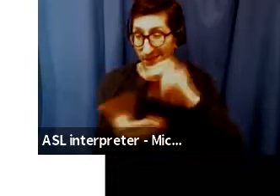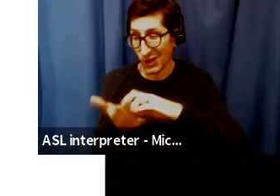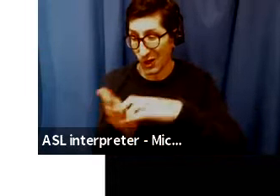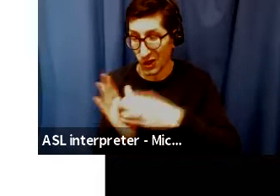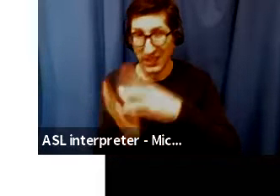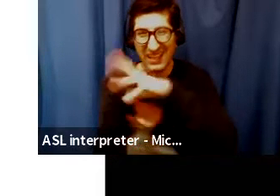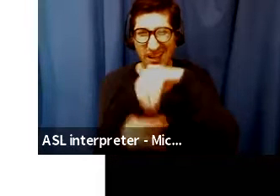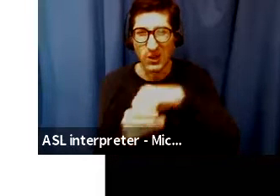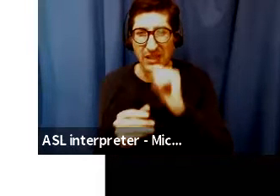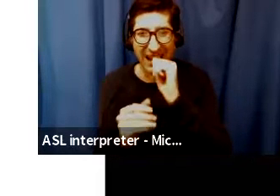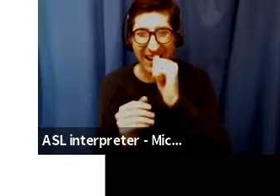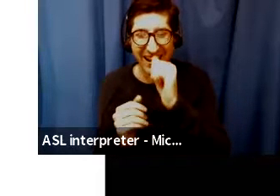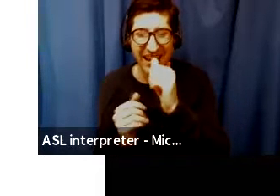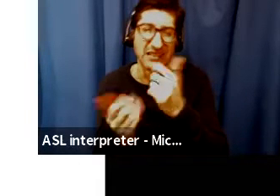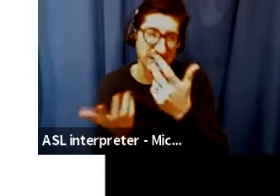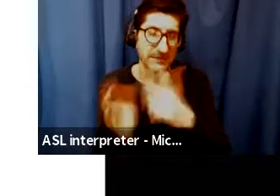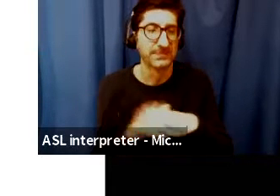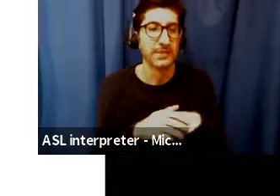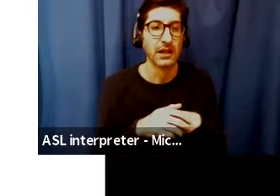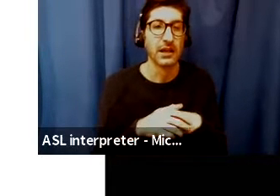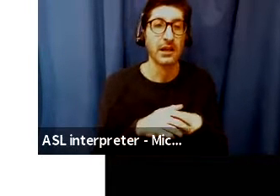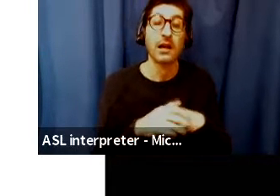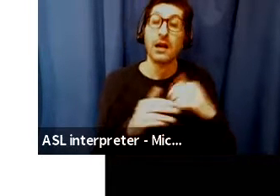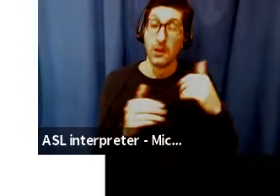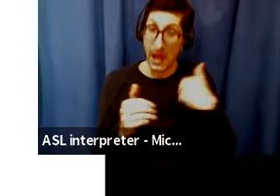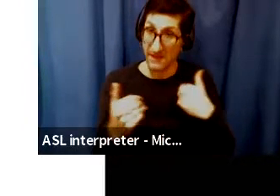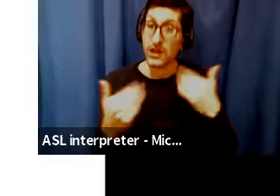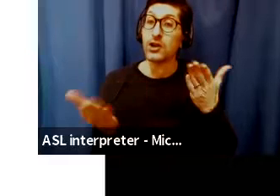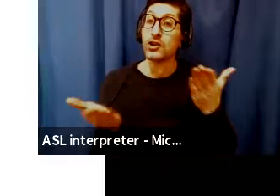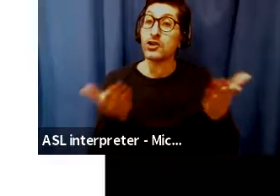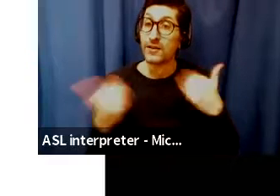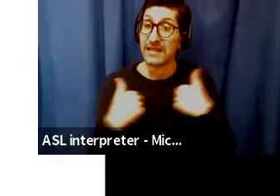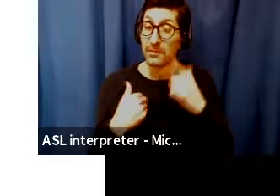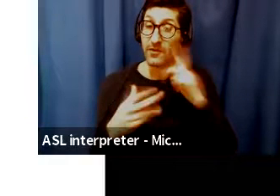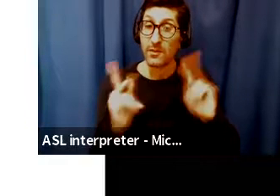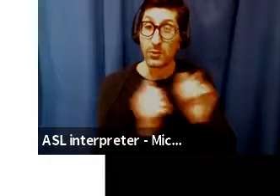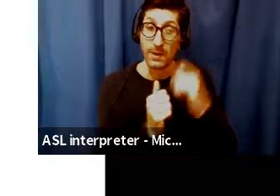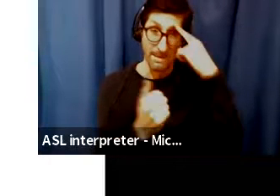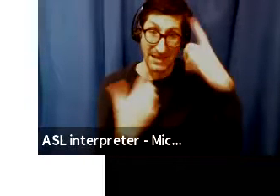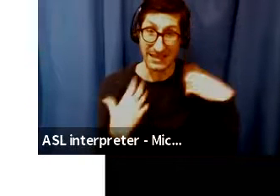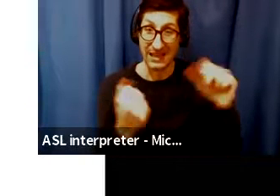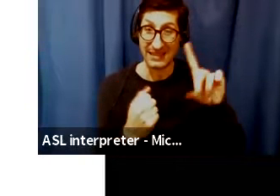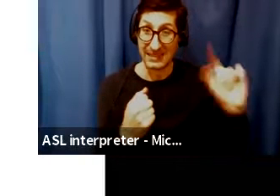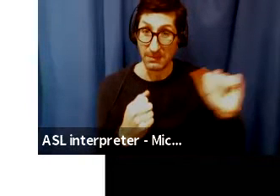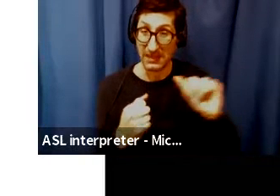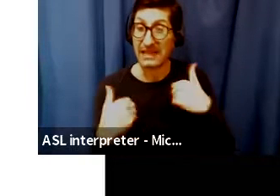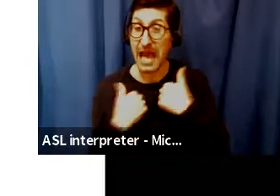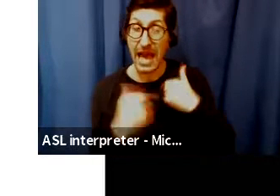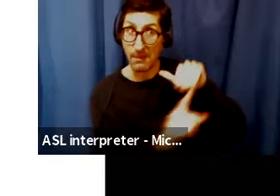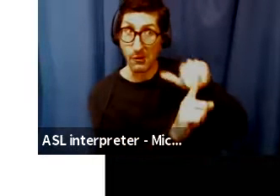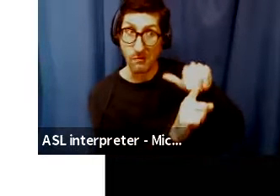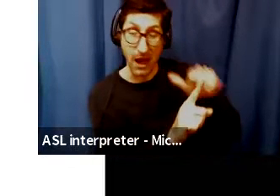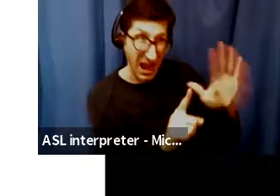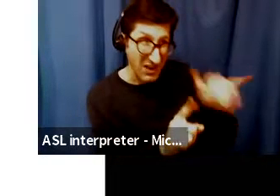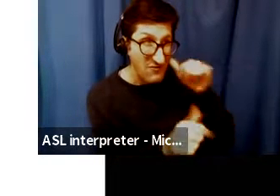There's also service animals for people with mental health disabilities that remind the individual to take medicine or turn on the